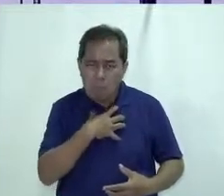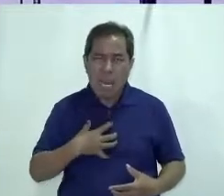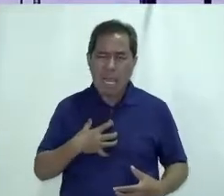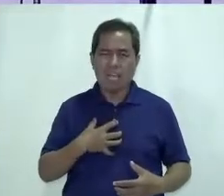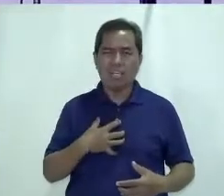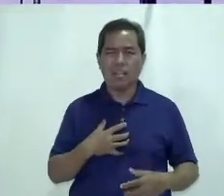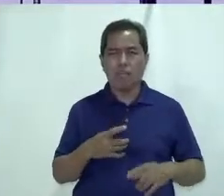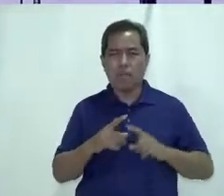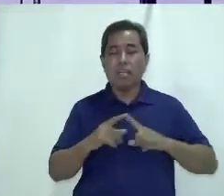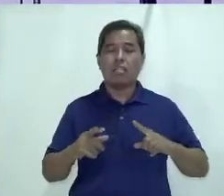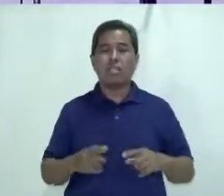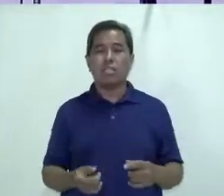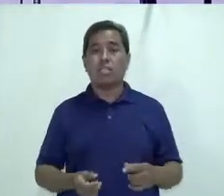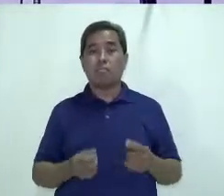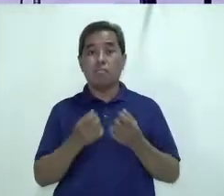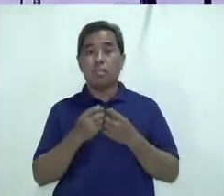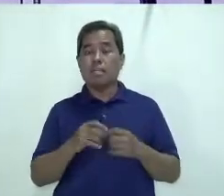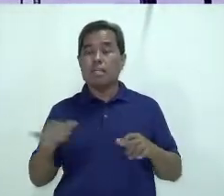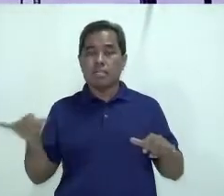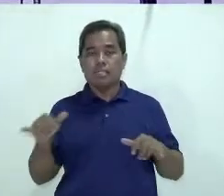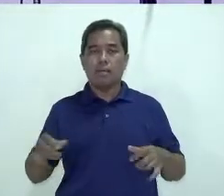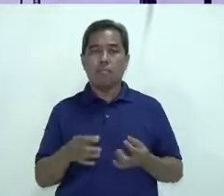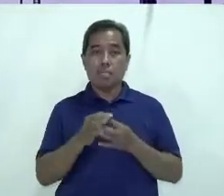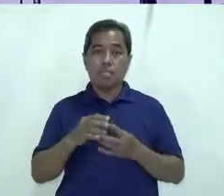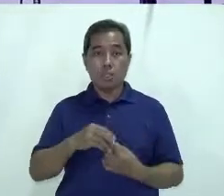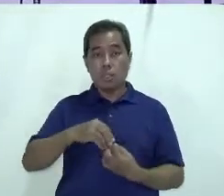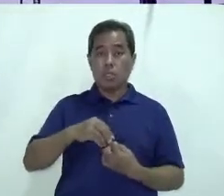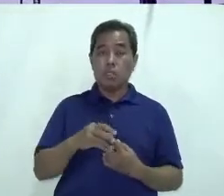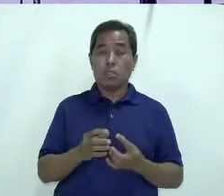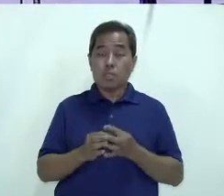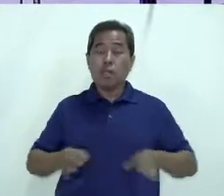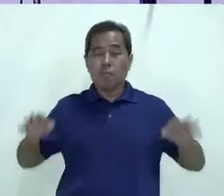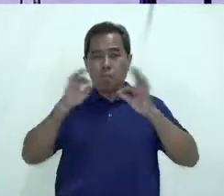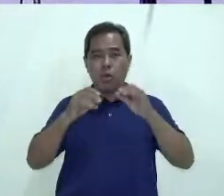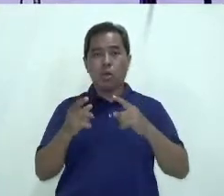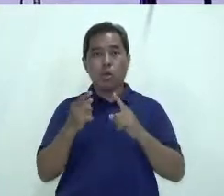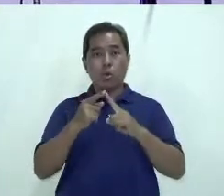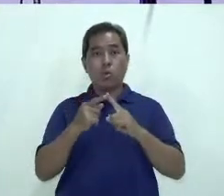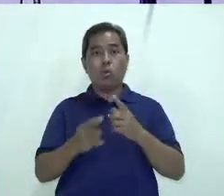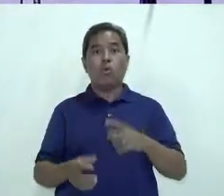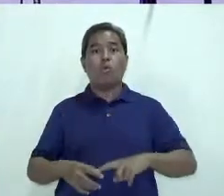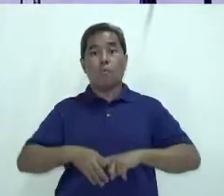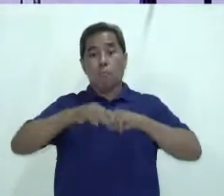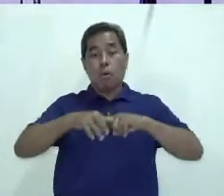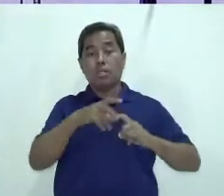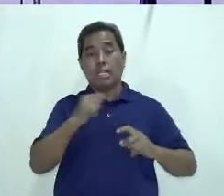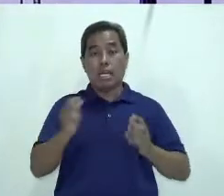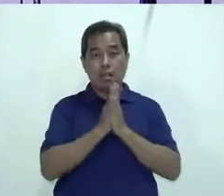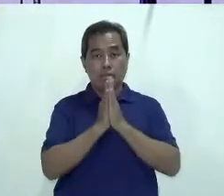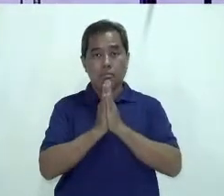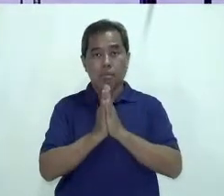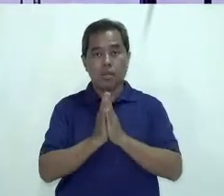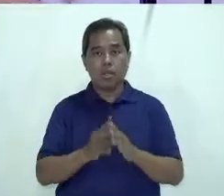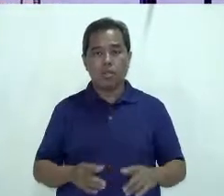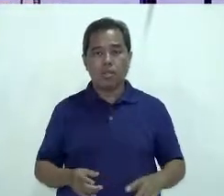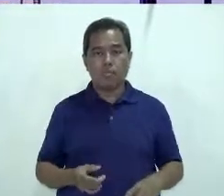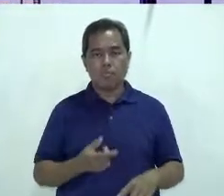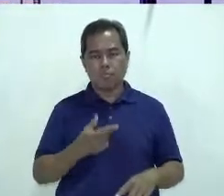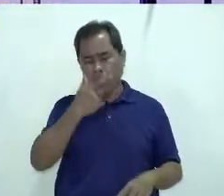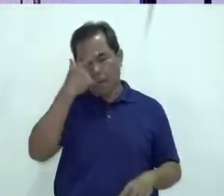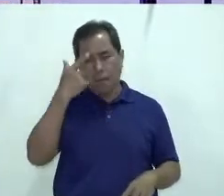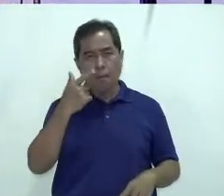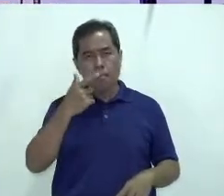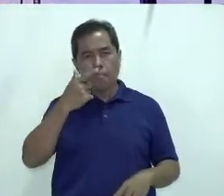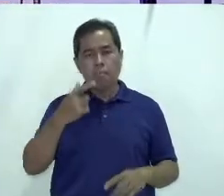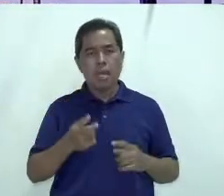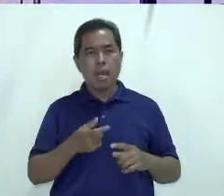to pause and pray. There are things that we want to accomplish. There are goals that we have set for ourselves. before we get going through our